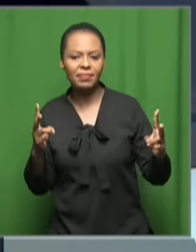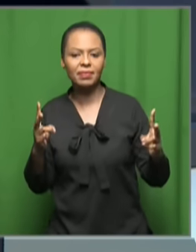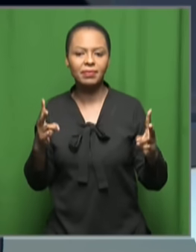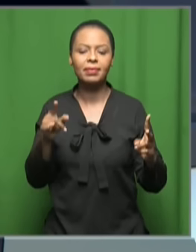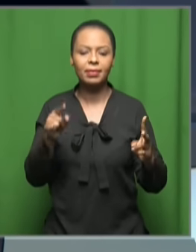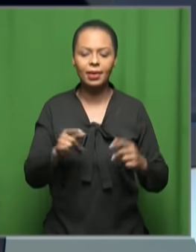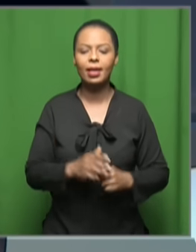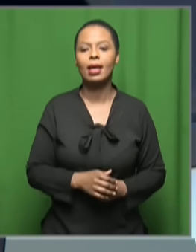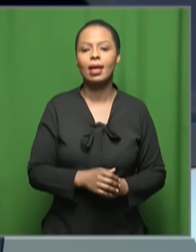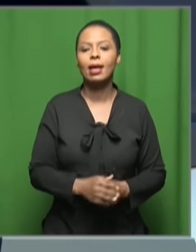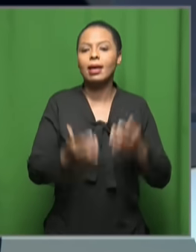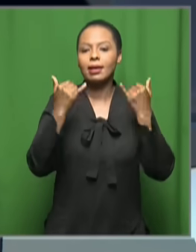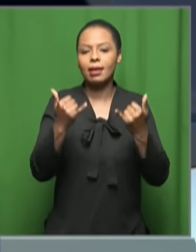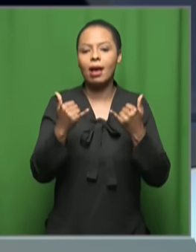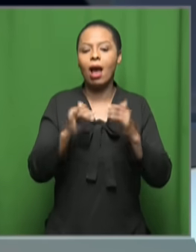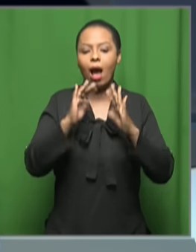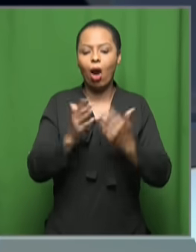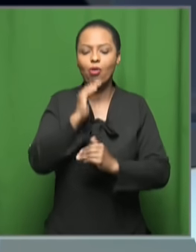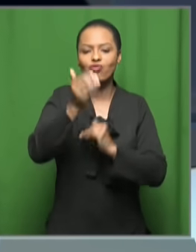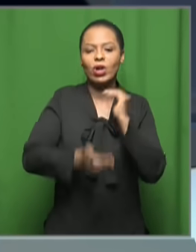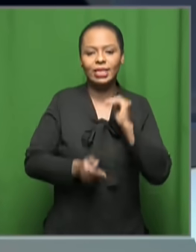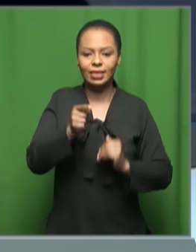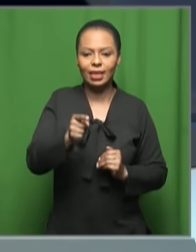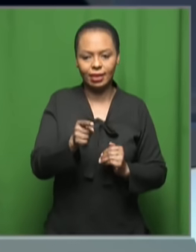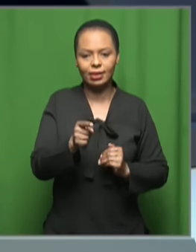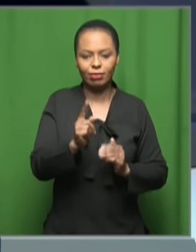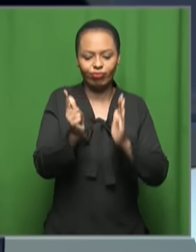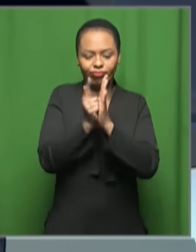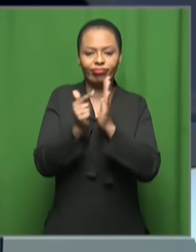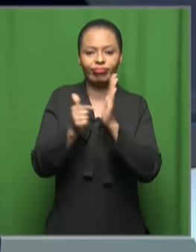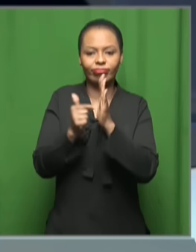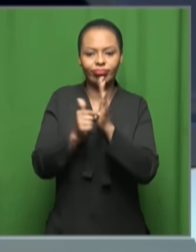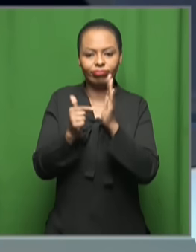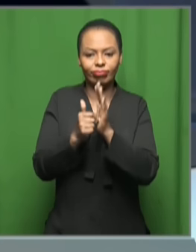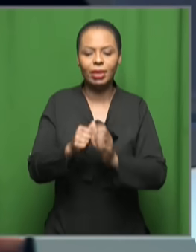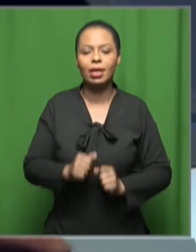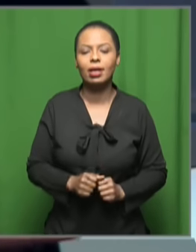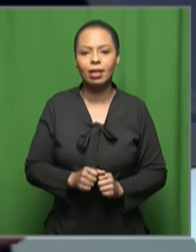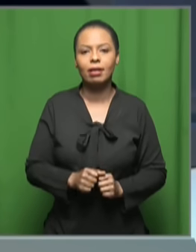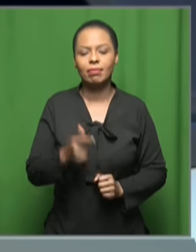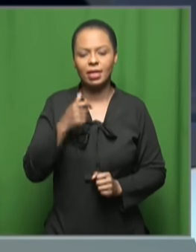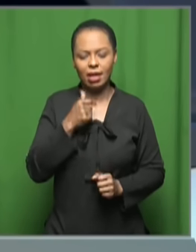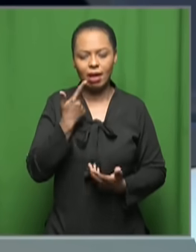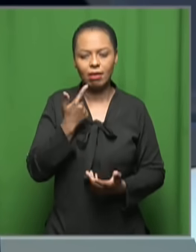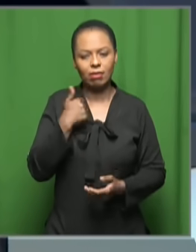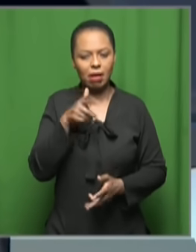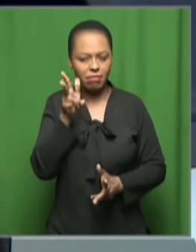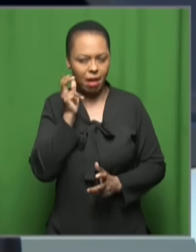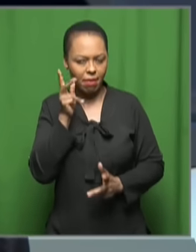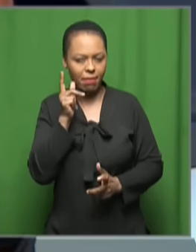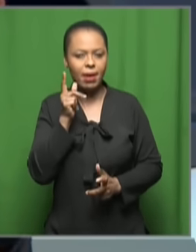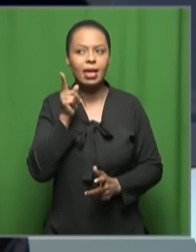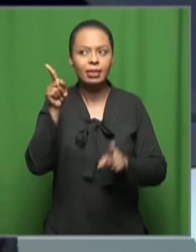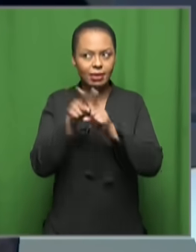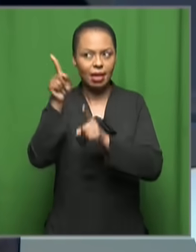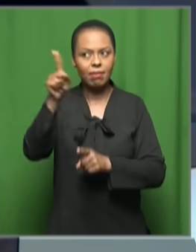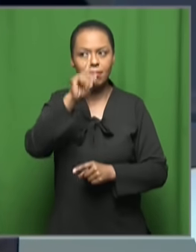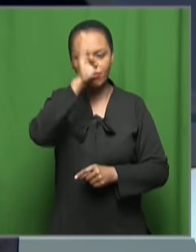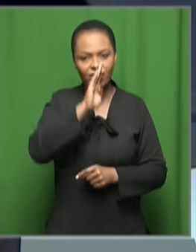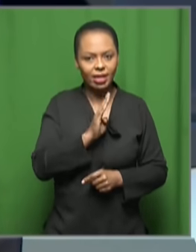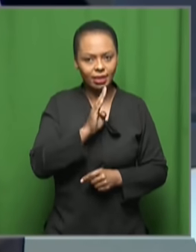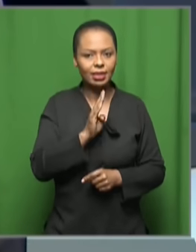think as we talk about it here, I've been following the working group on anti-corruption. They are following on the very same discussion from